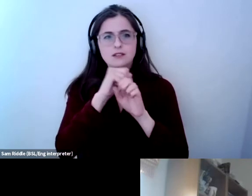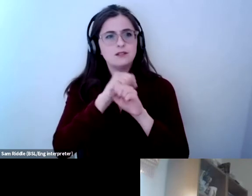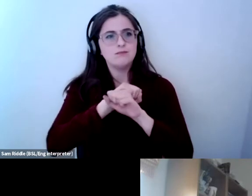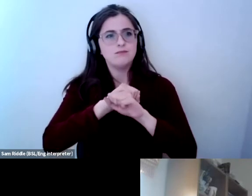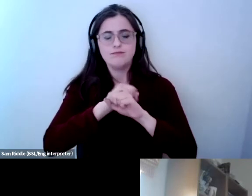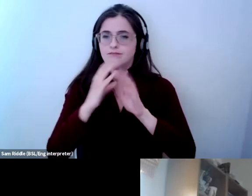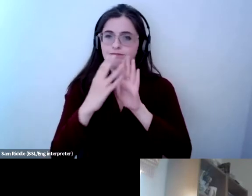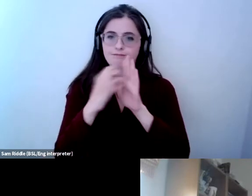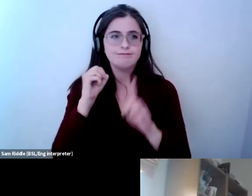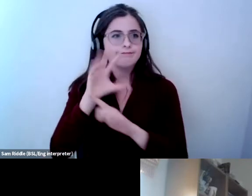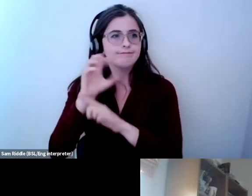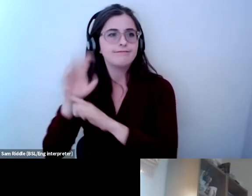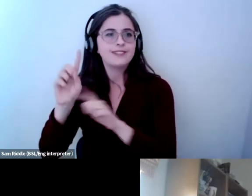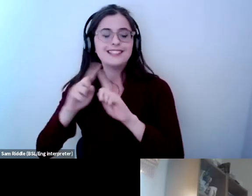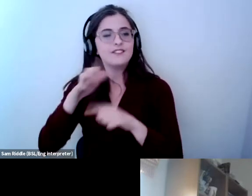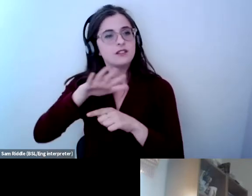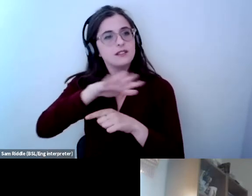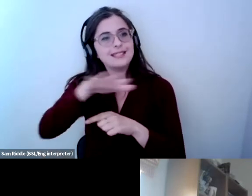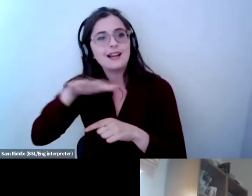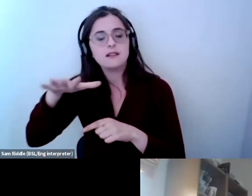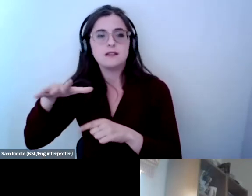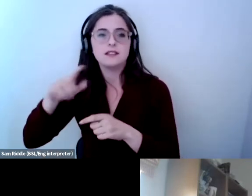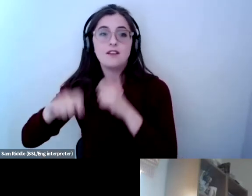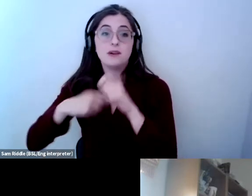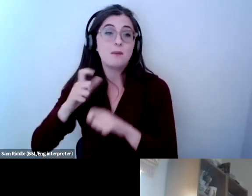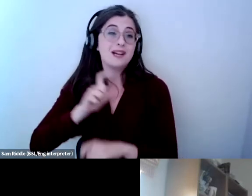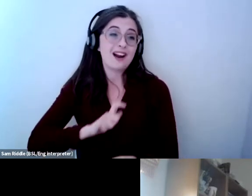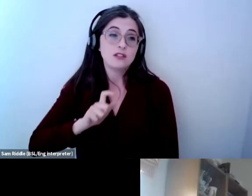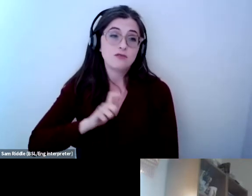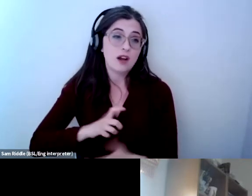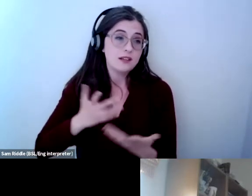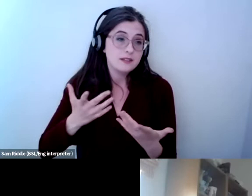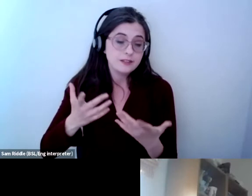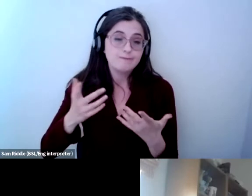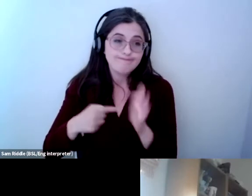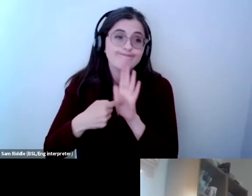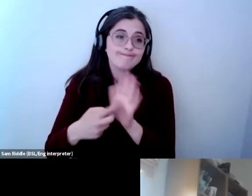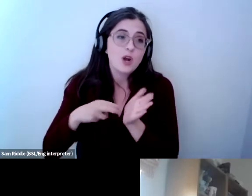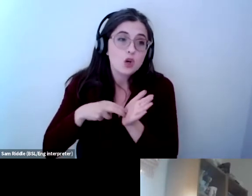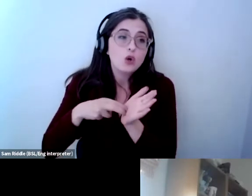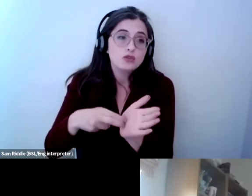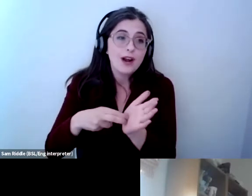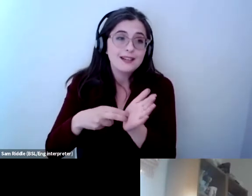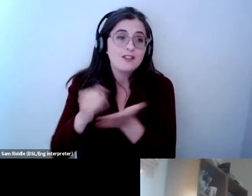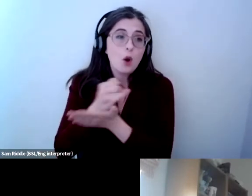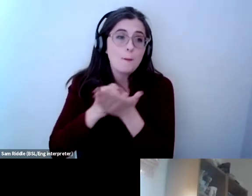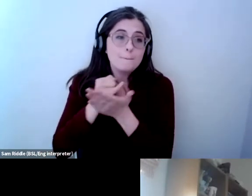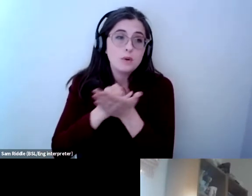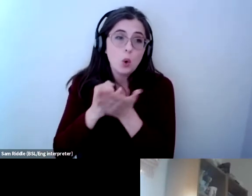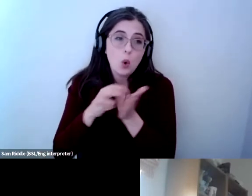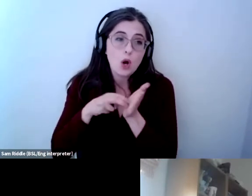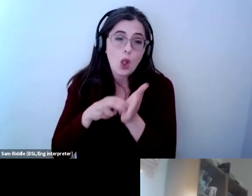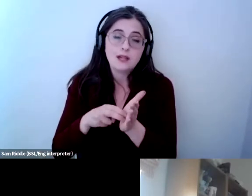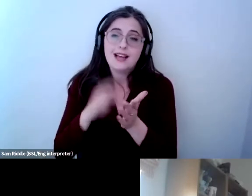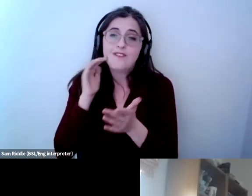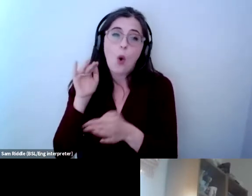quite a number of sectors which have become characterized by contracting and a very poor quality of contracting and